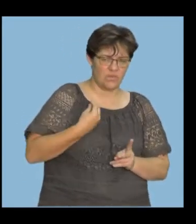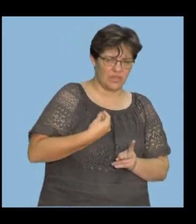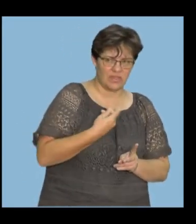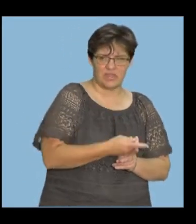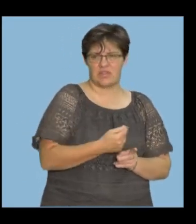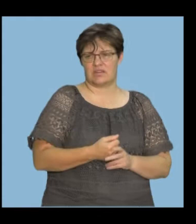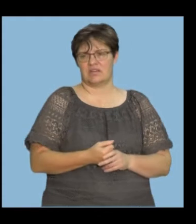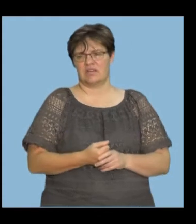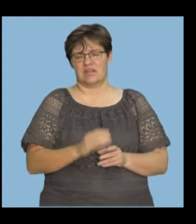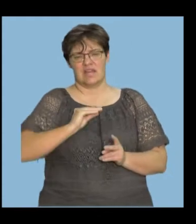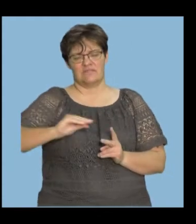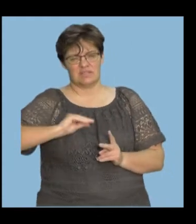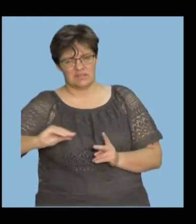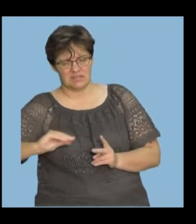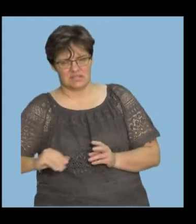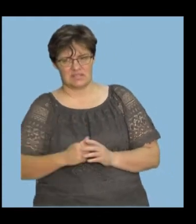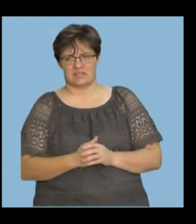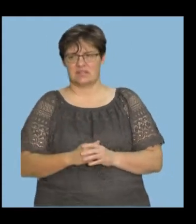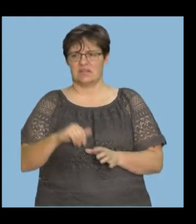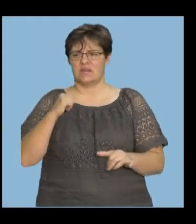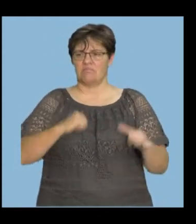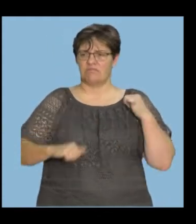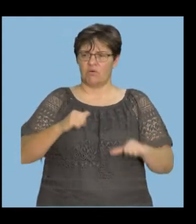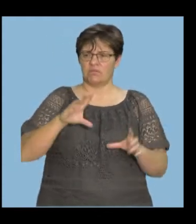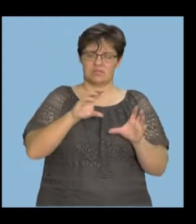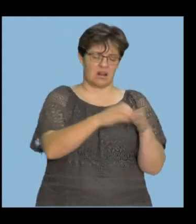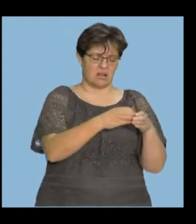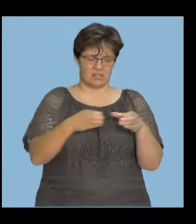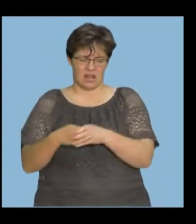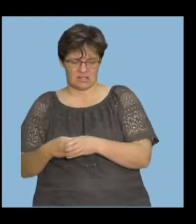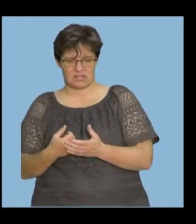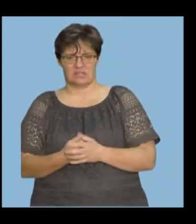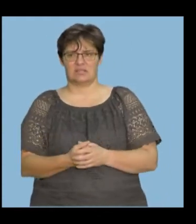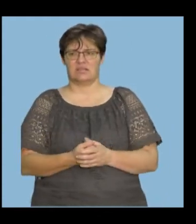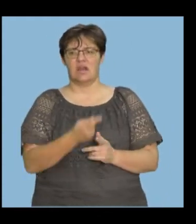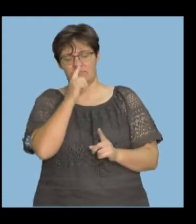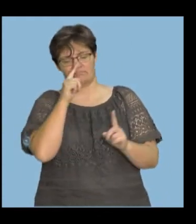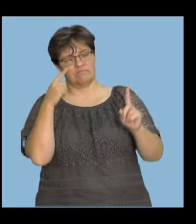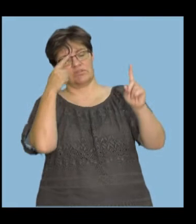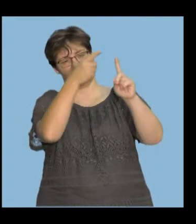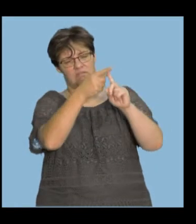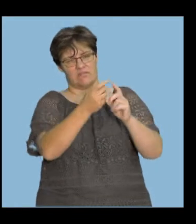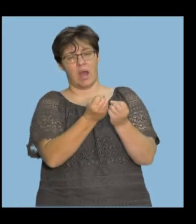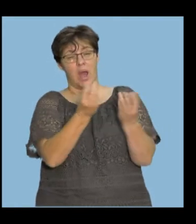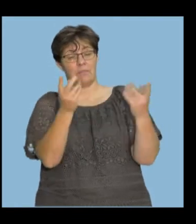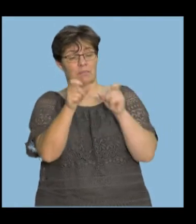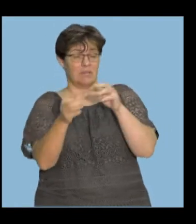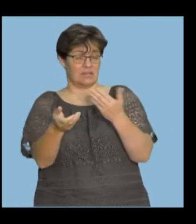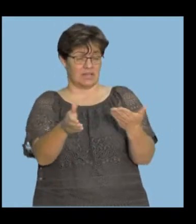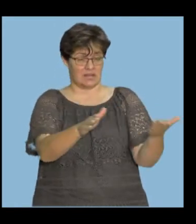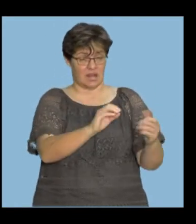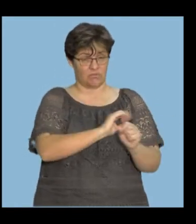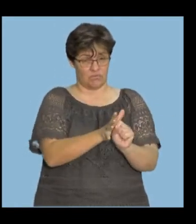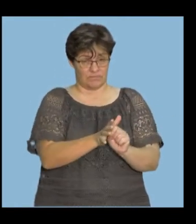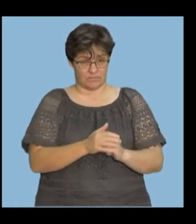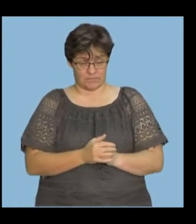people, investments, performance between classes, and the projection, the number of coronavirus deaths. Let's